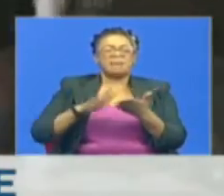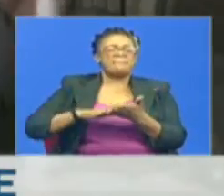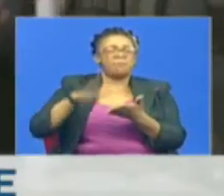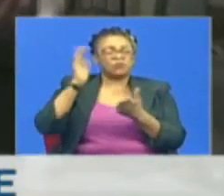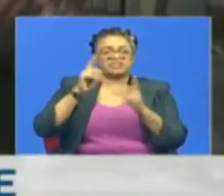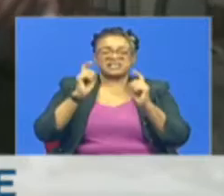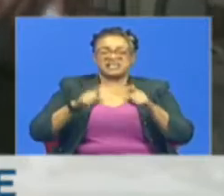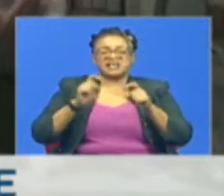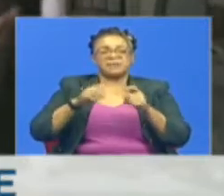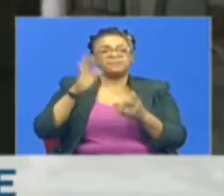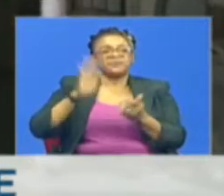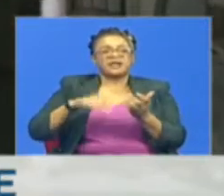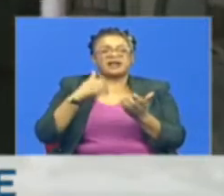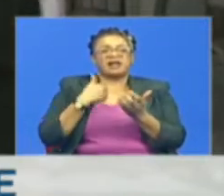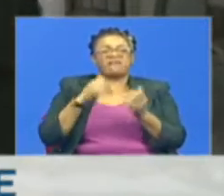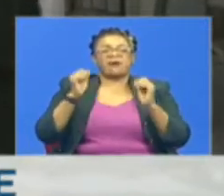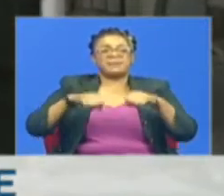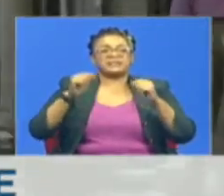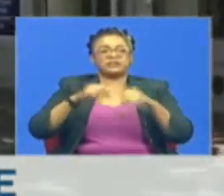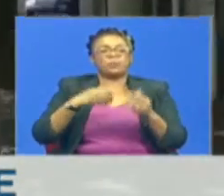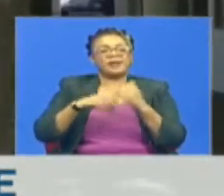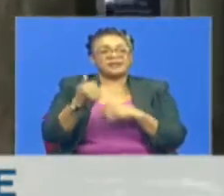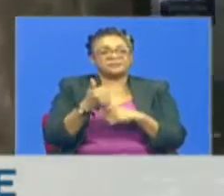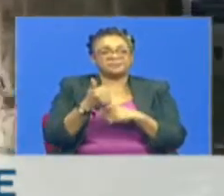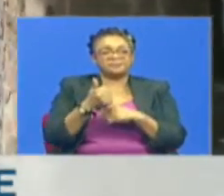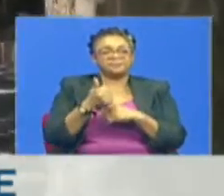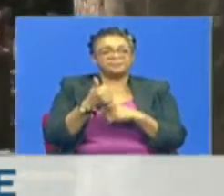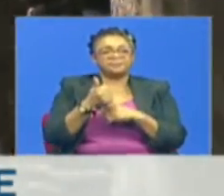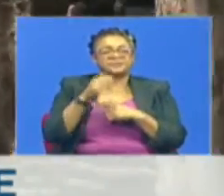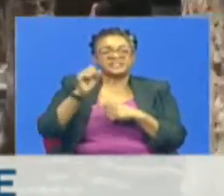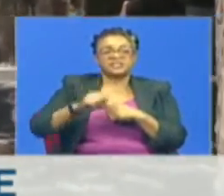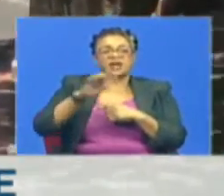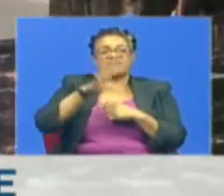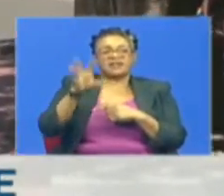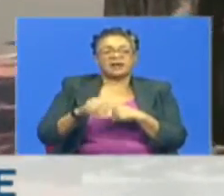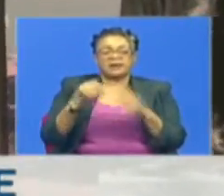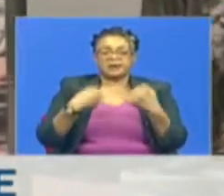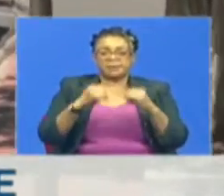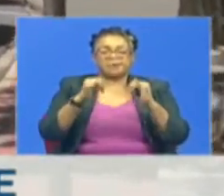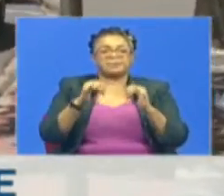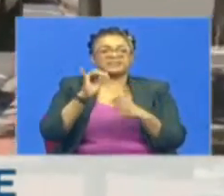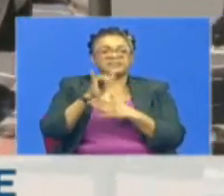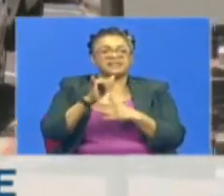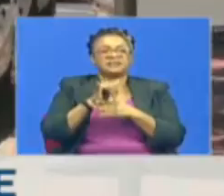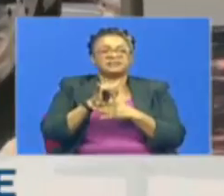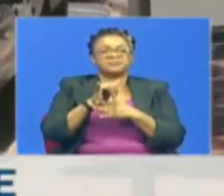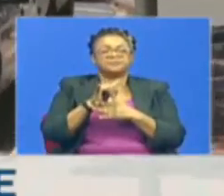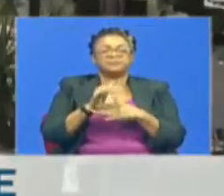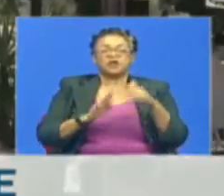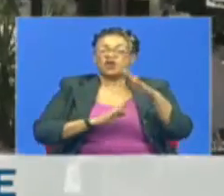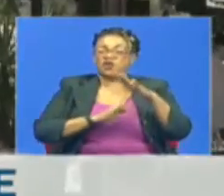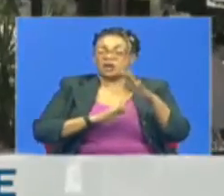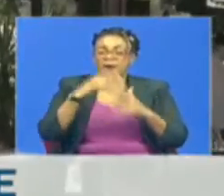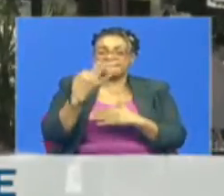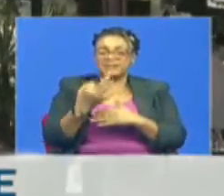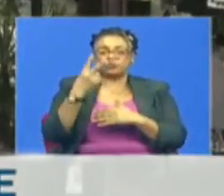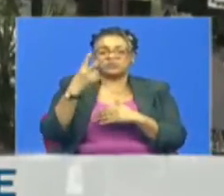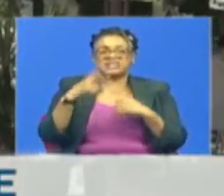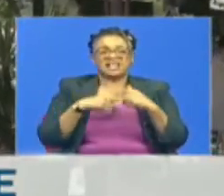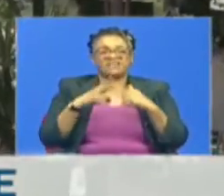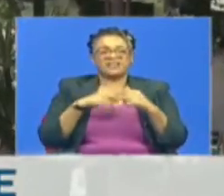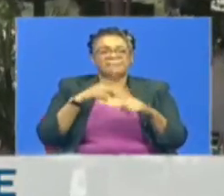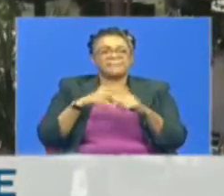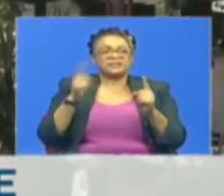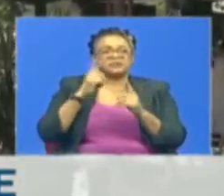based on the ability to pay. South Africa implemented a strict nationwide lockdown on March 27th, but